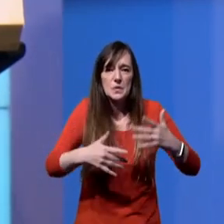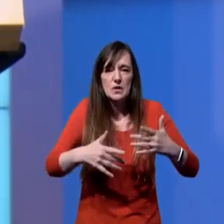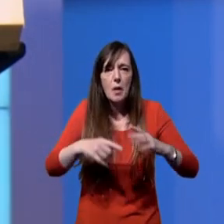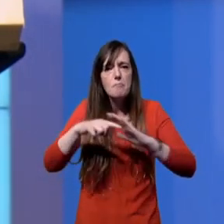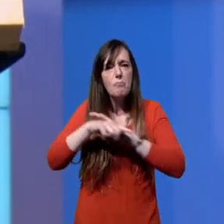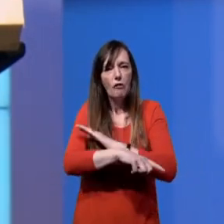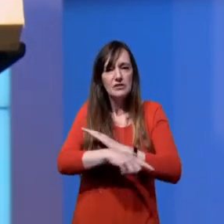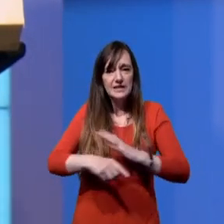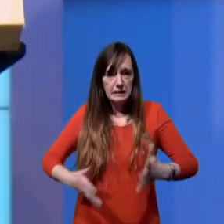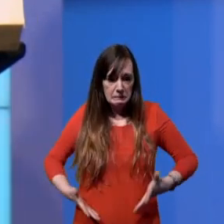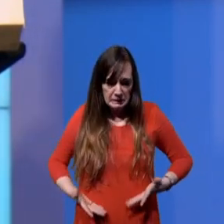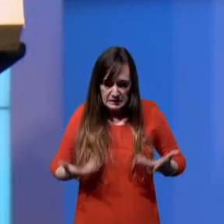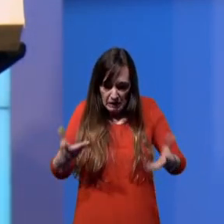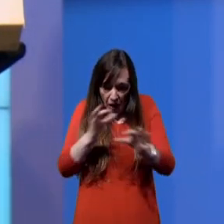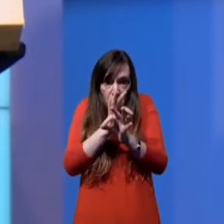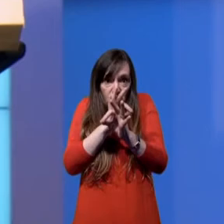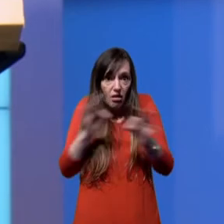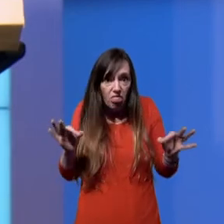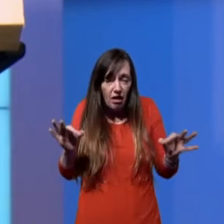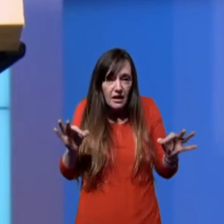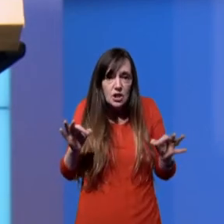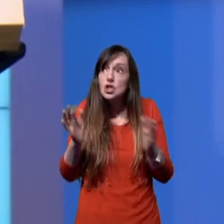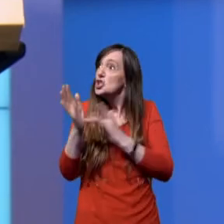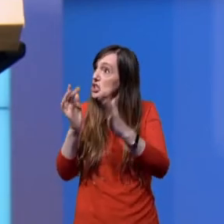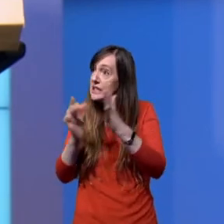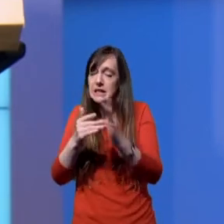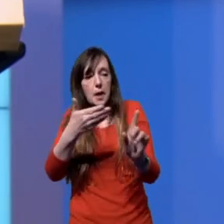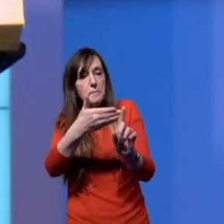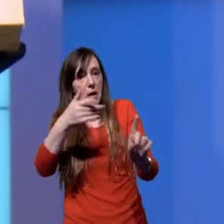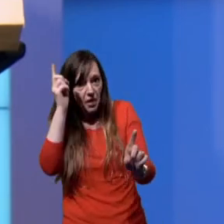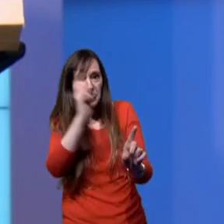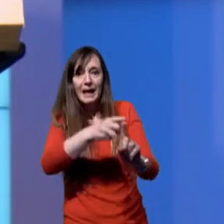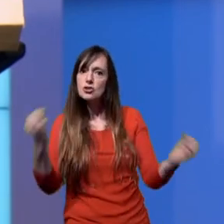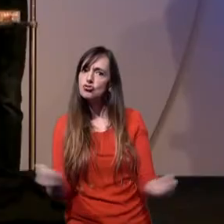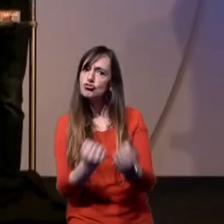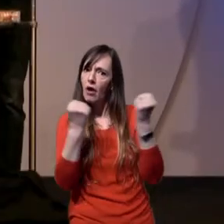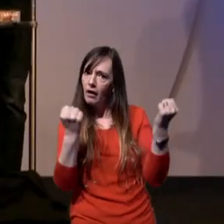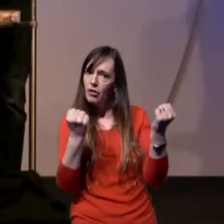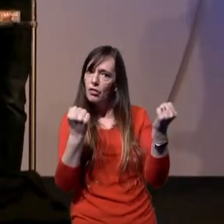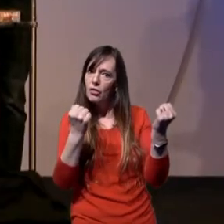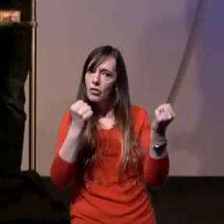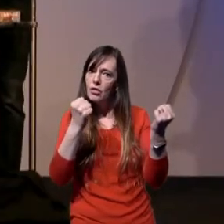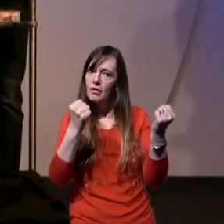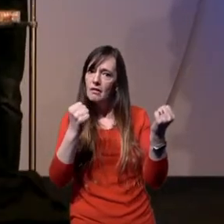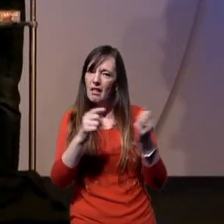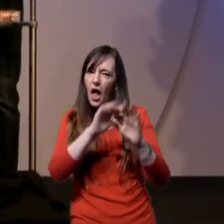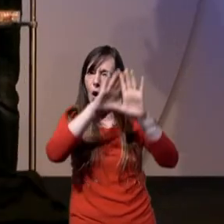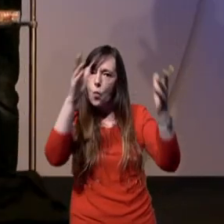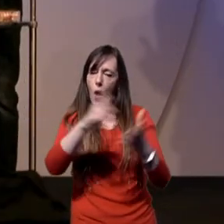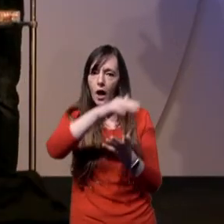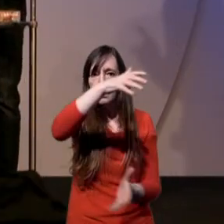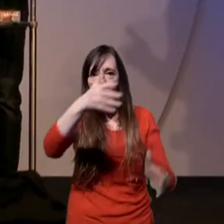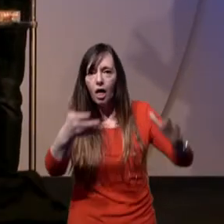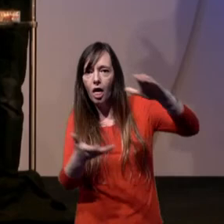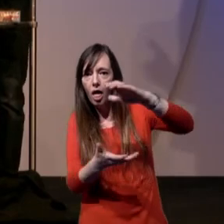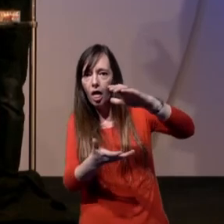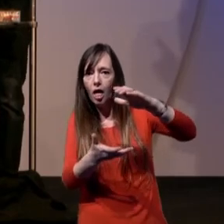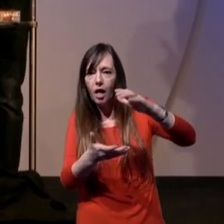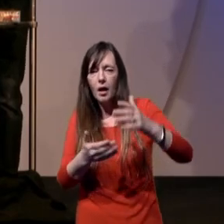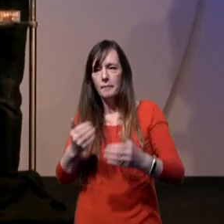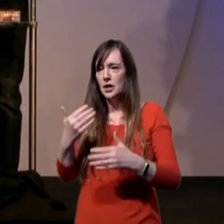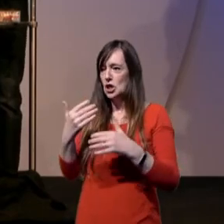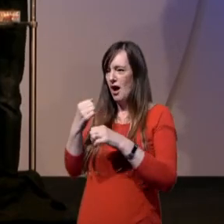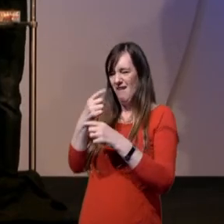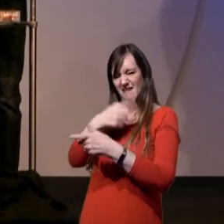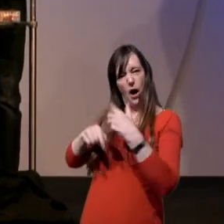Jesus commends as strengths are the very things that as churches, we'd often think of tragedies